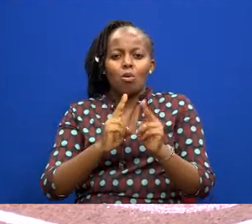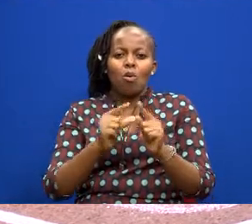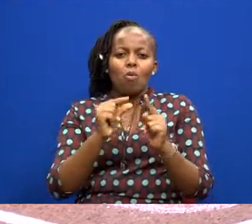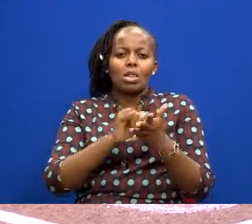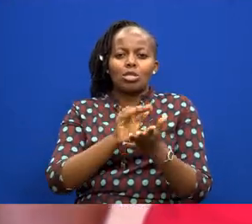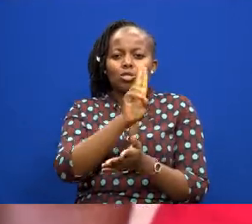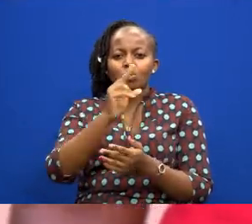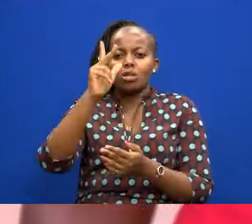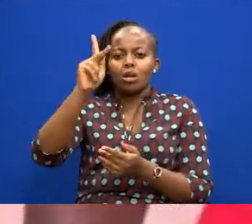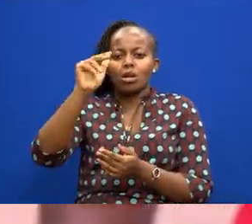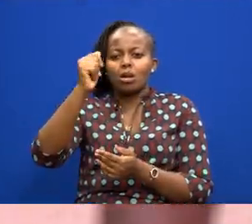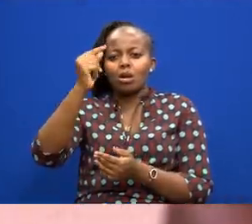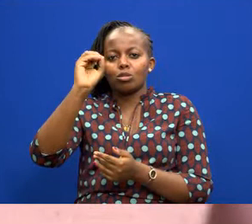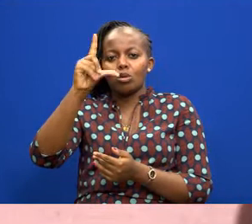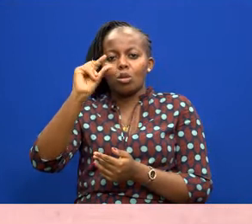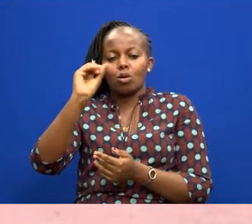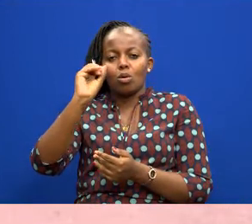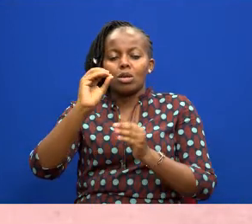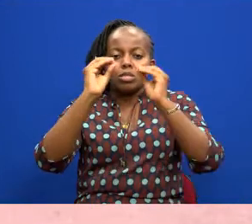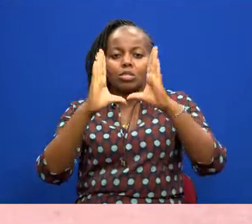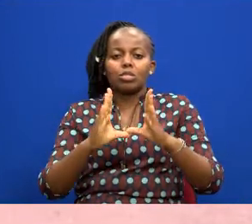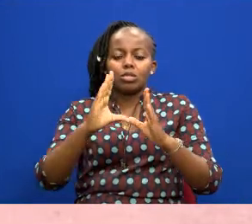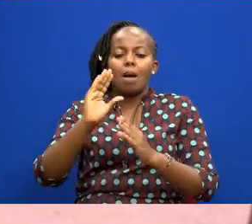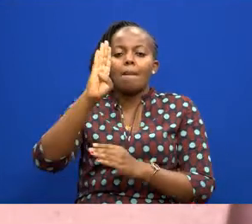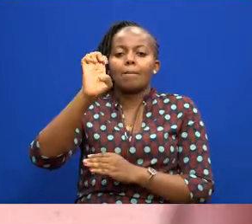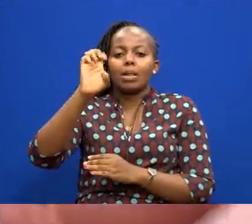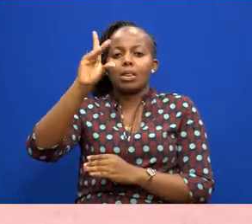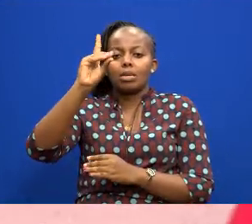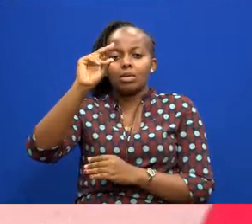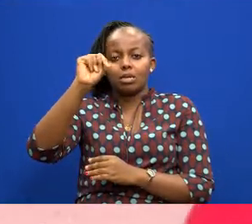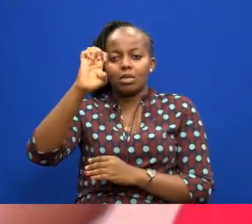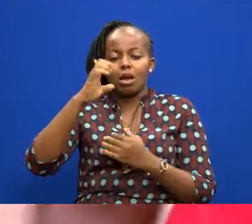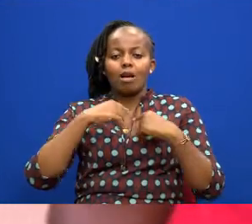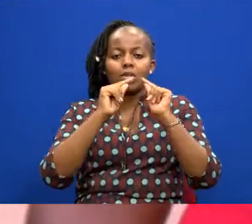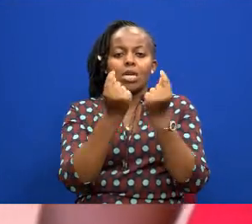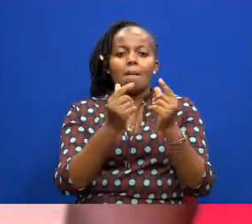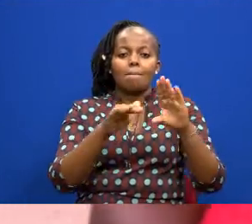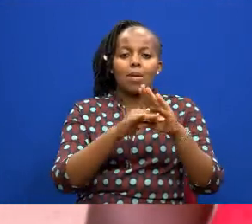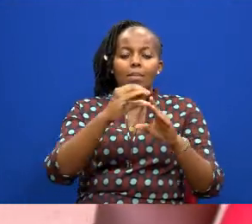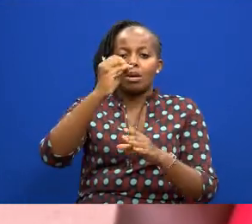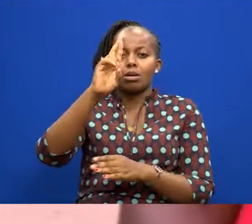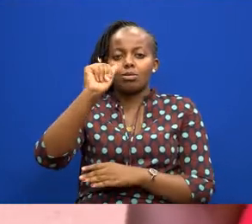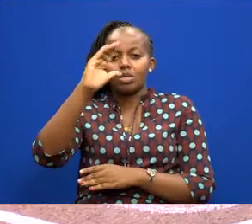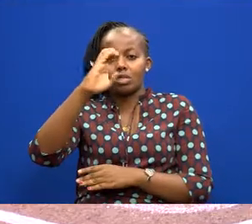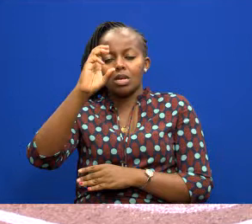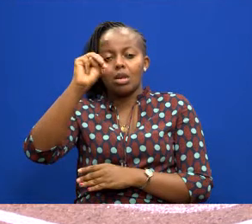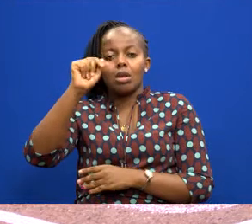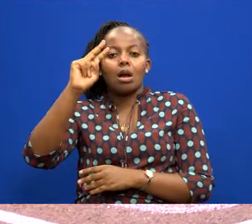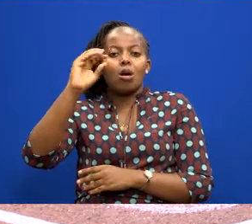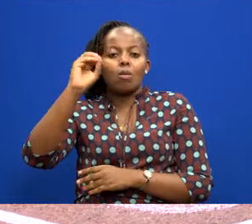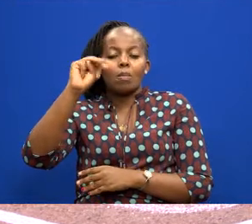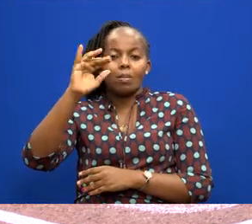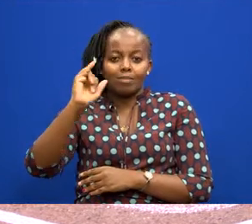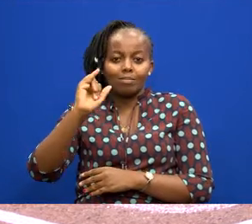katolo? Sawa. I'm your host, Beldin Odemba. With me here are my team members. Grace Chebet. Naomi Kibet.